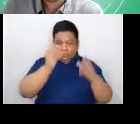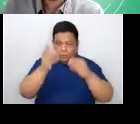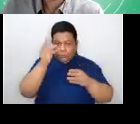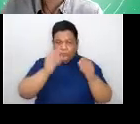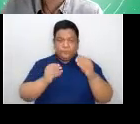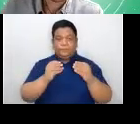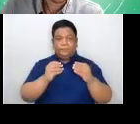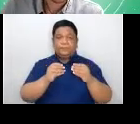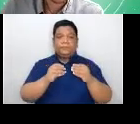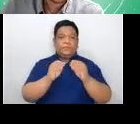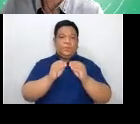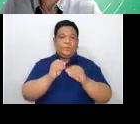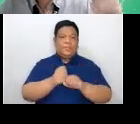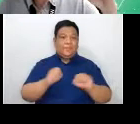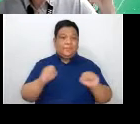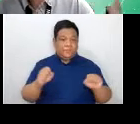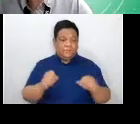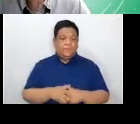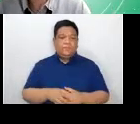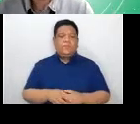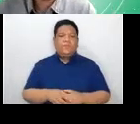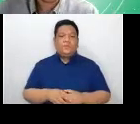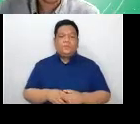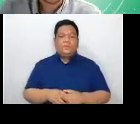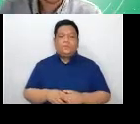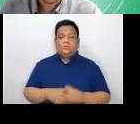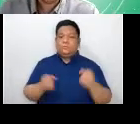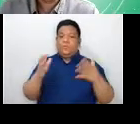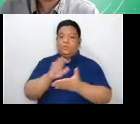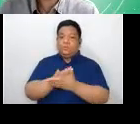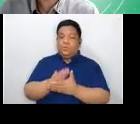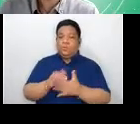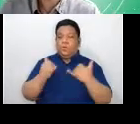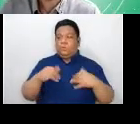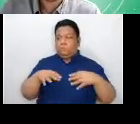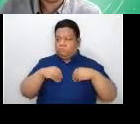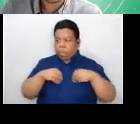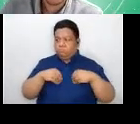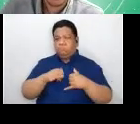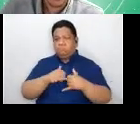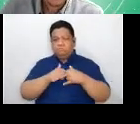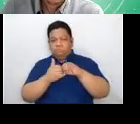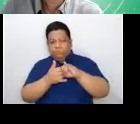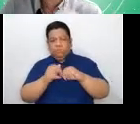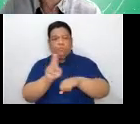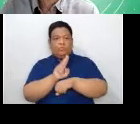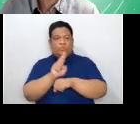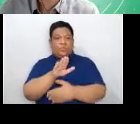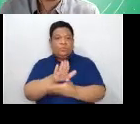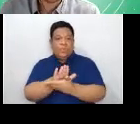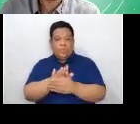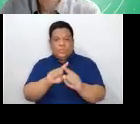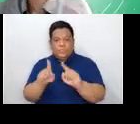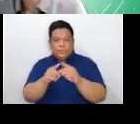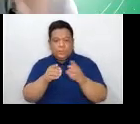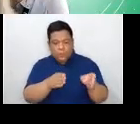ideas safer. And so a lot of schools have now taken to adopting these digital fabrication technology in many ways and